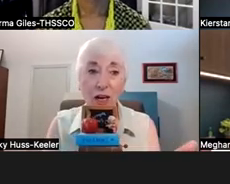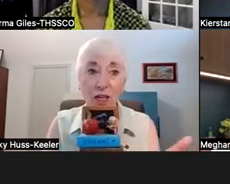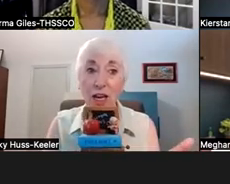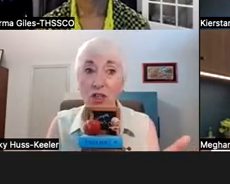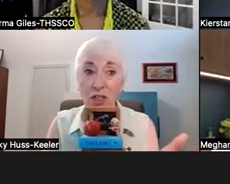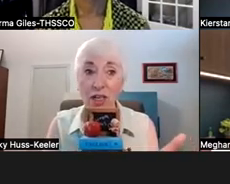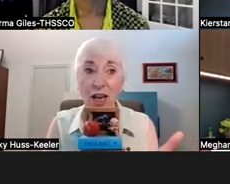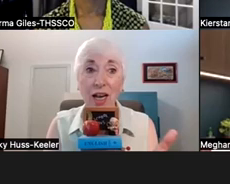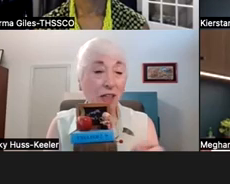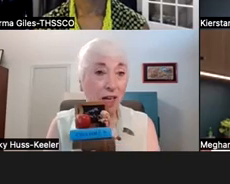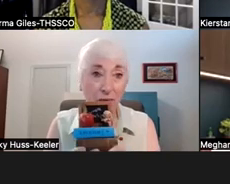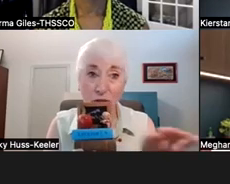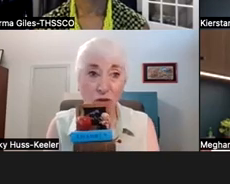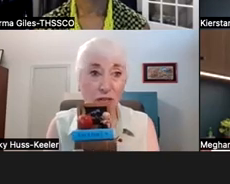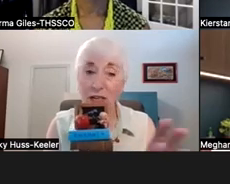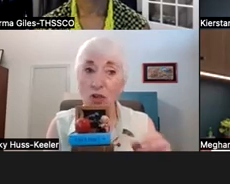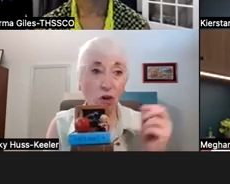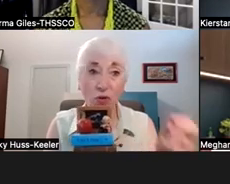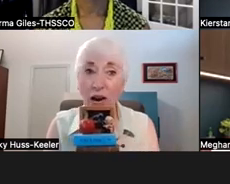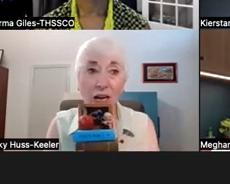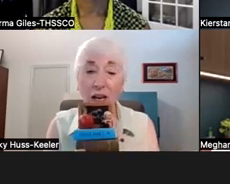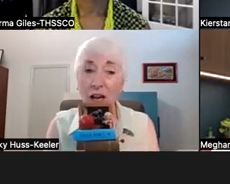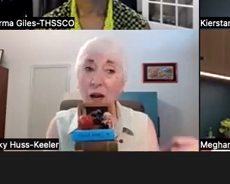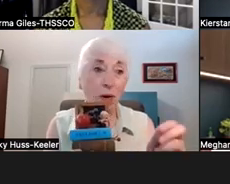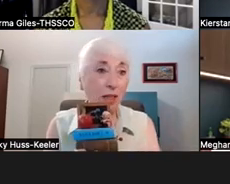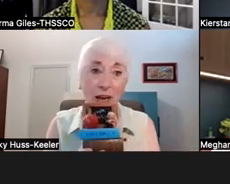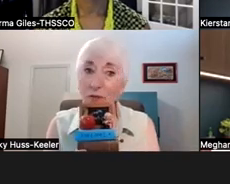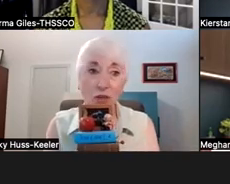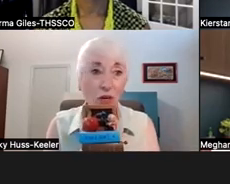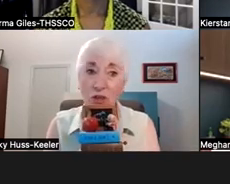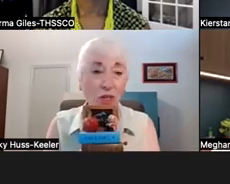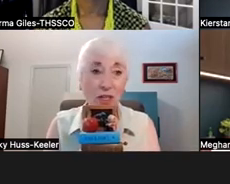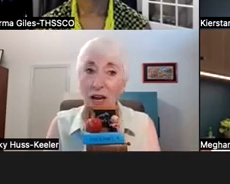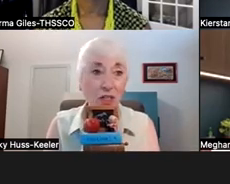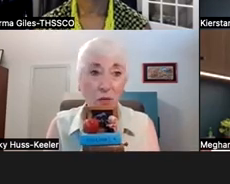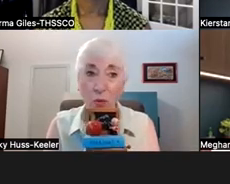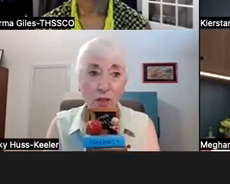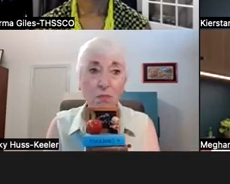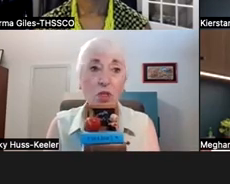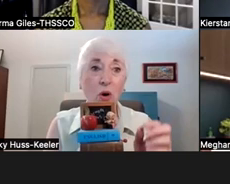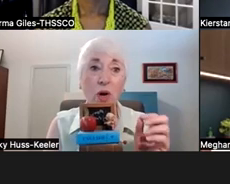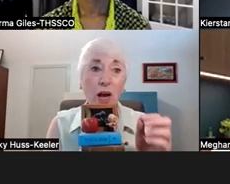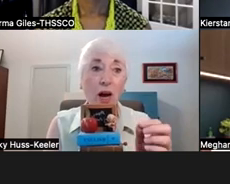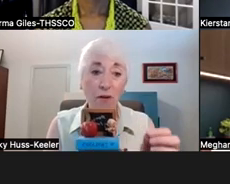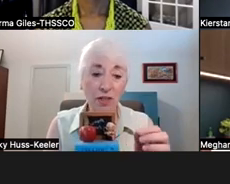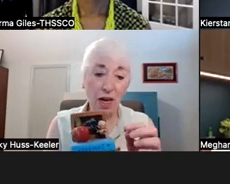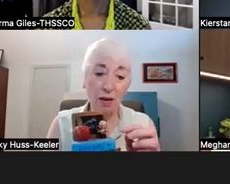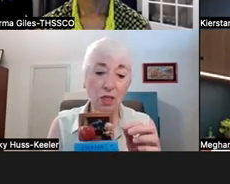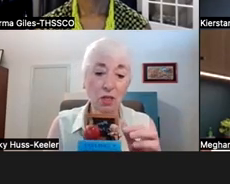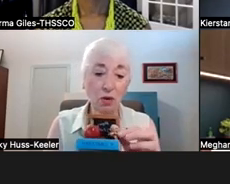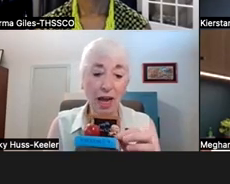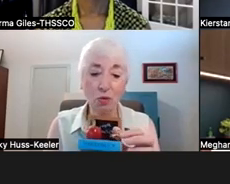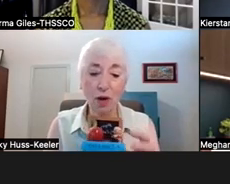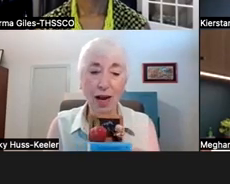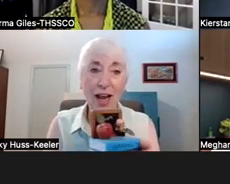areas of our education today, that the teachers are great, but the infrastructure does not support them. So